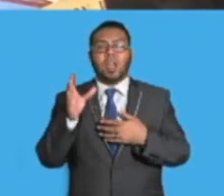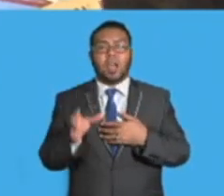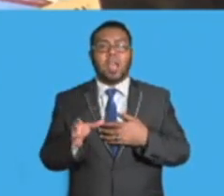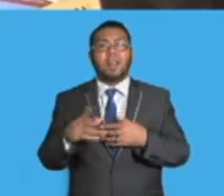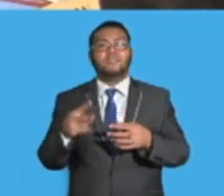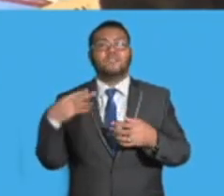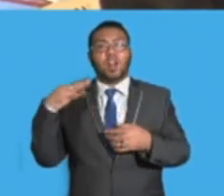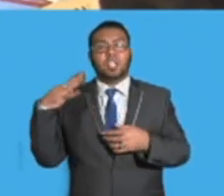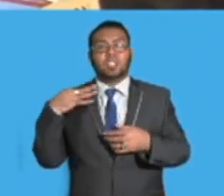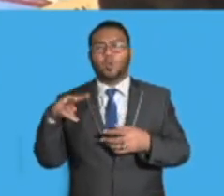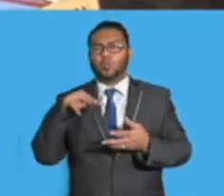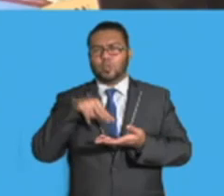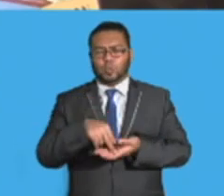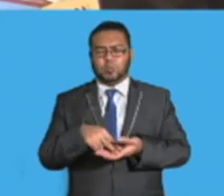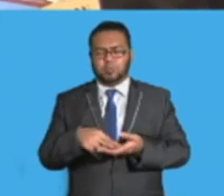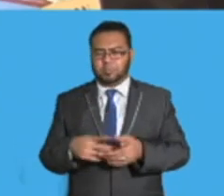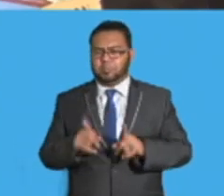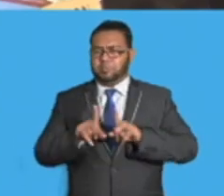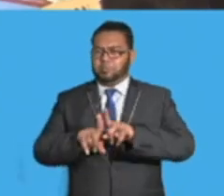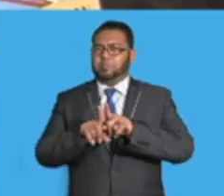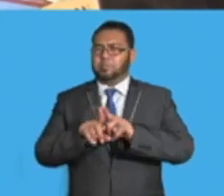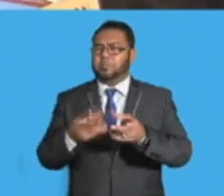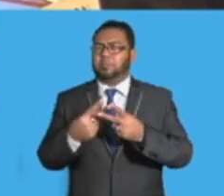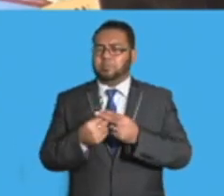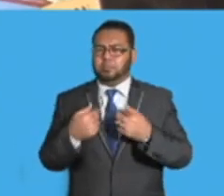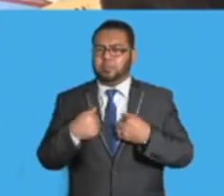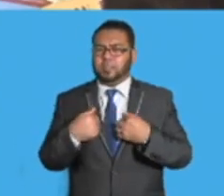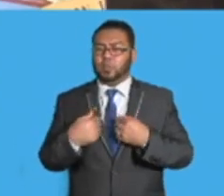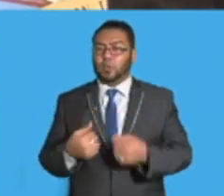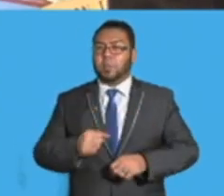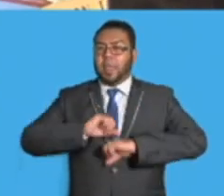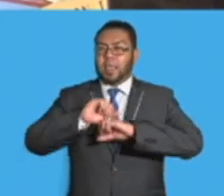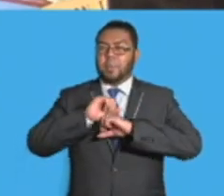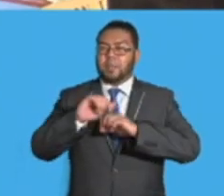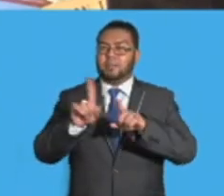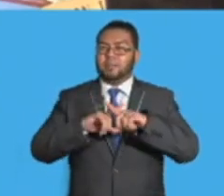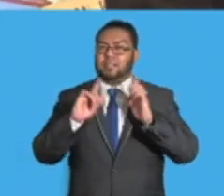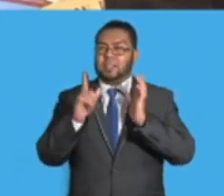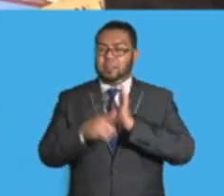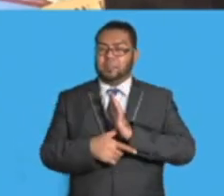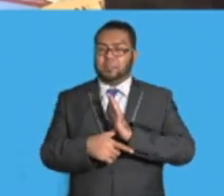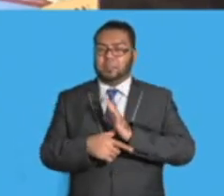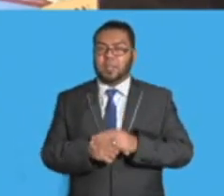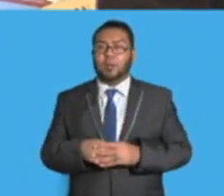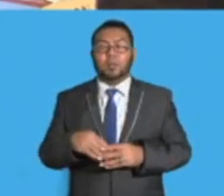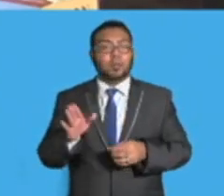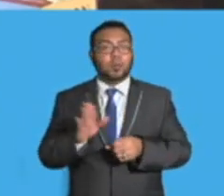volunteers who stood beside me during my campaign drive. I wouldn't